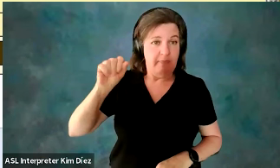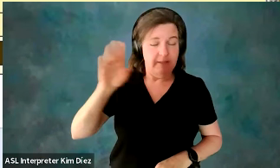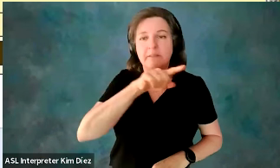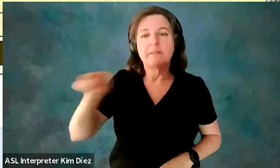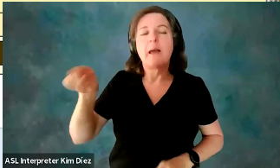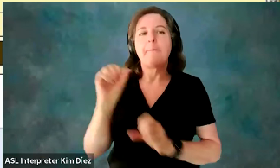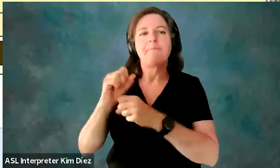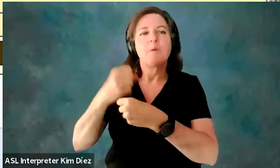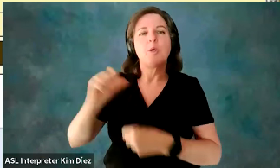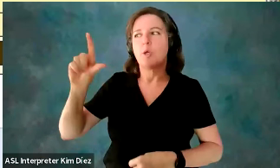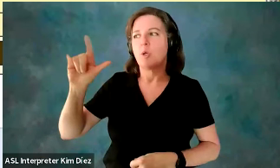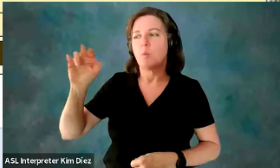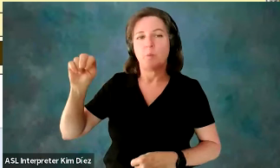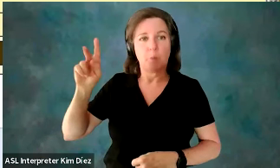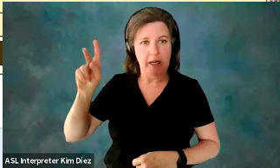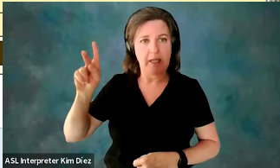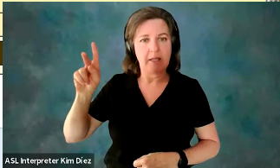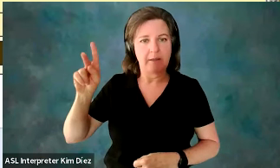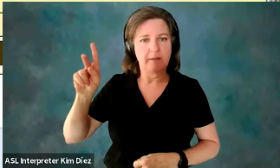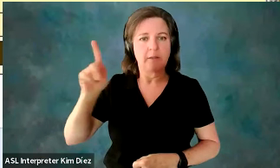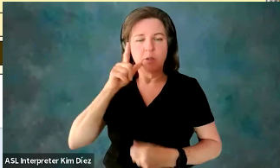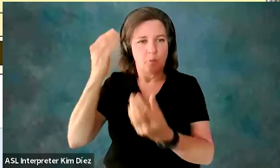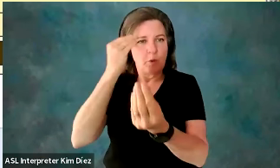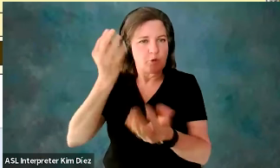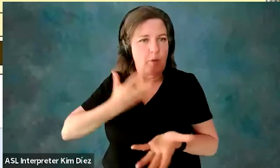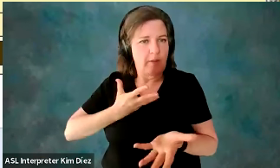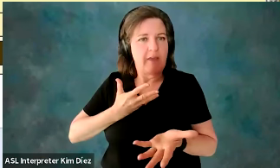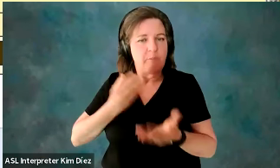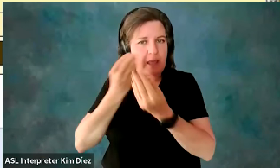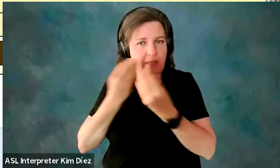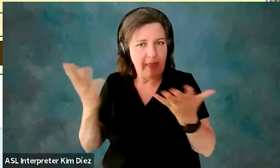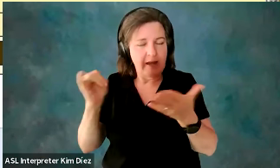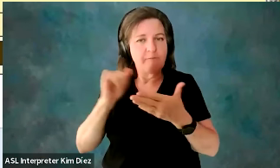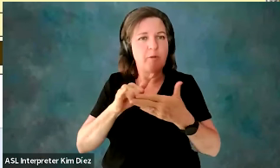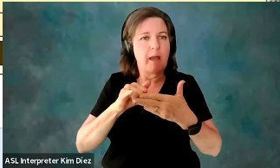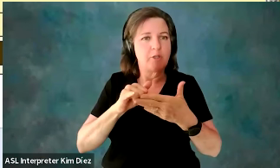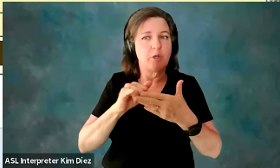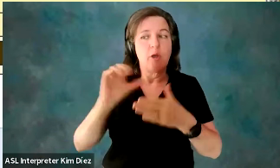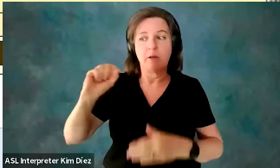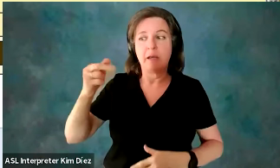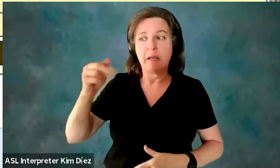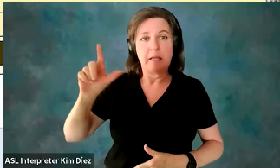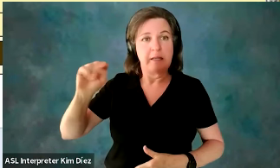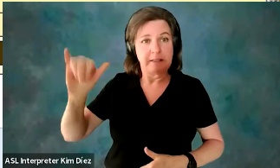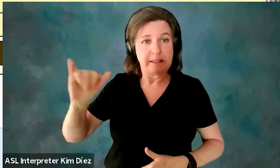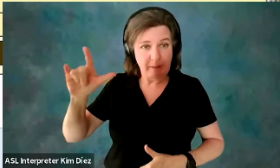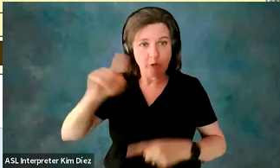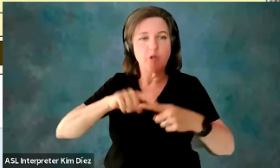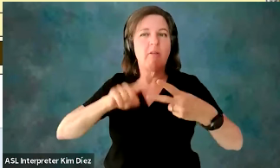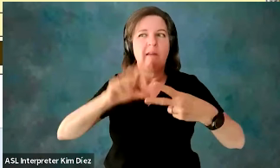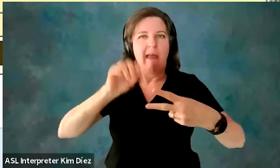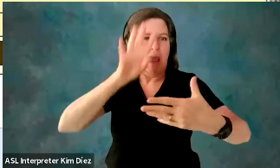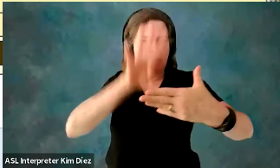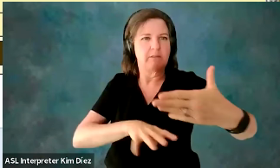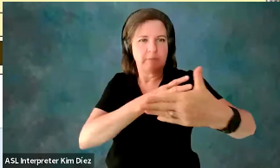this is going to create the information that I'm looking for. And to have